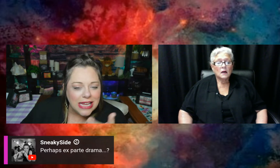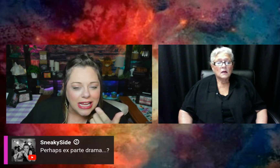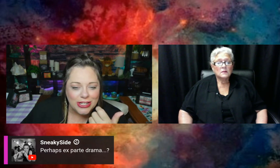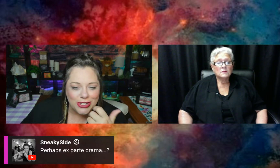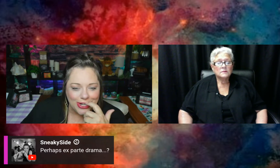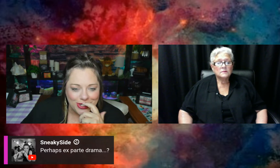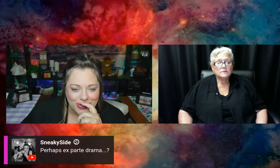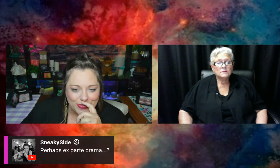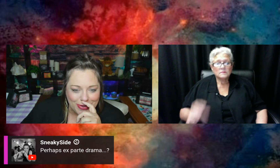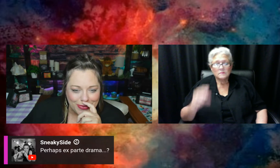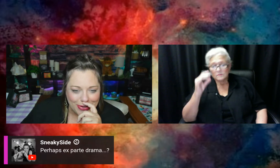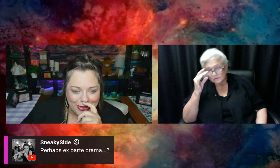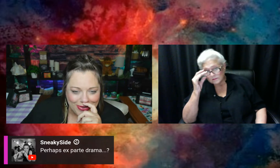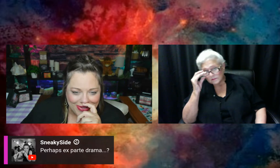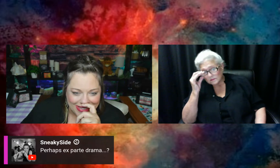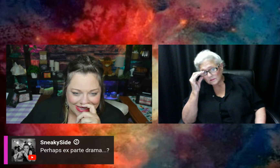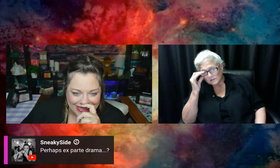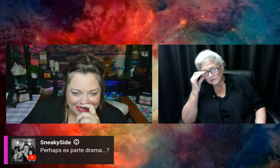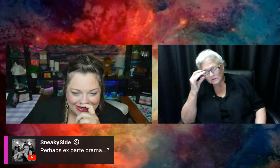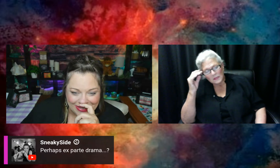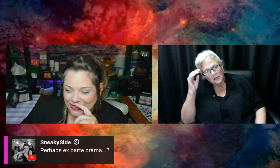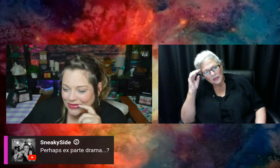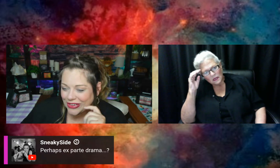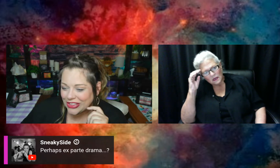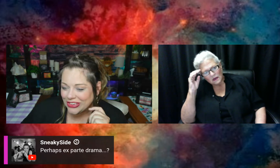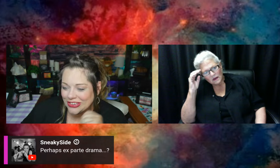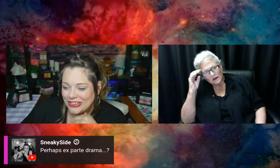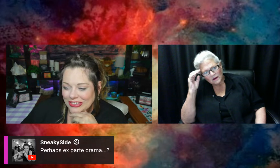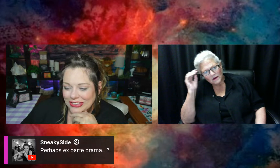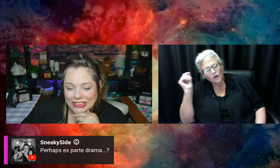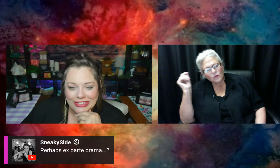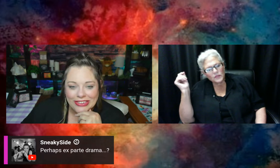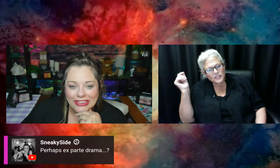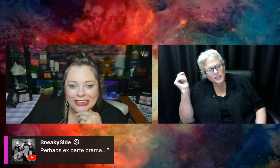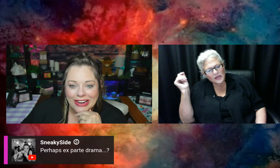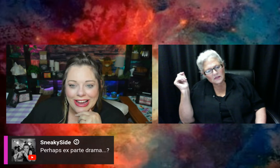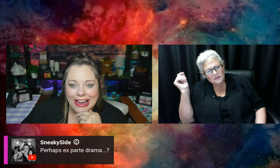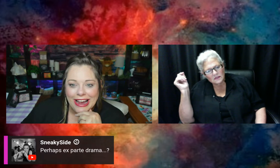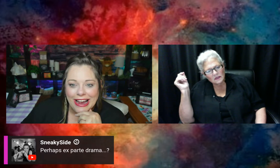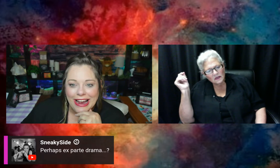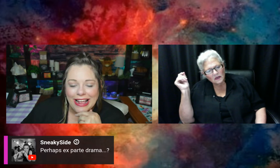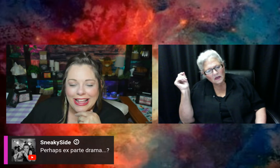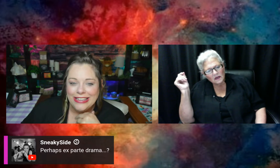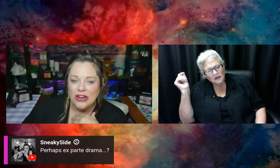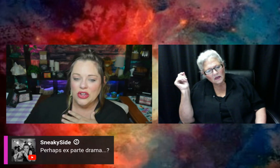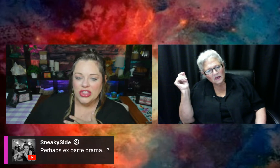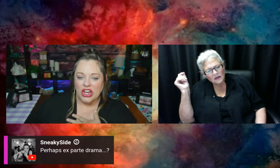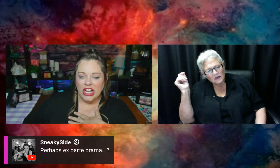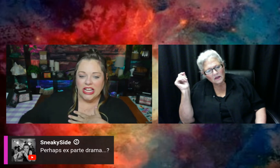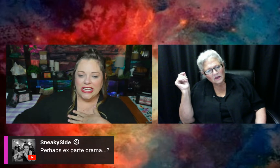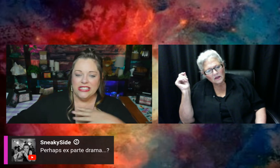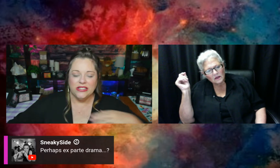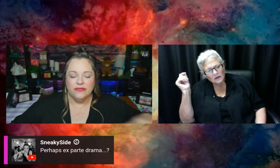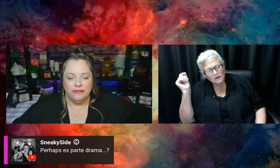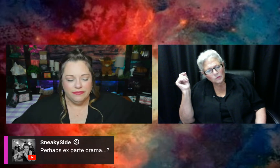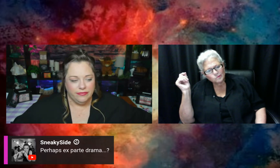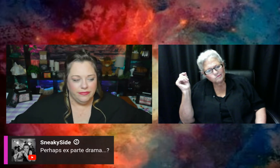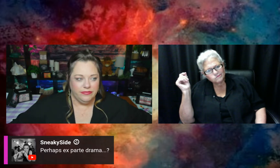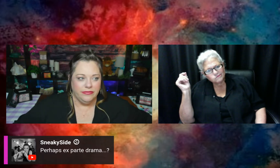the second judge has been recused. They're going for a third. On which case? Young Thug.